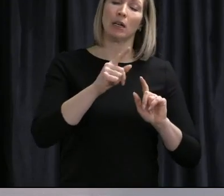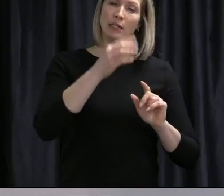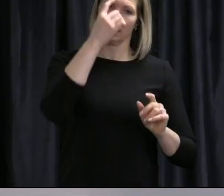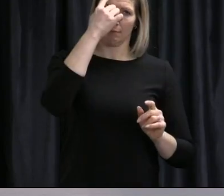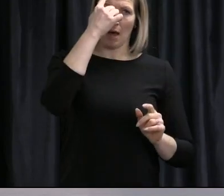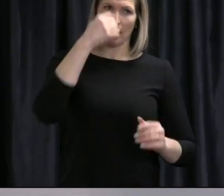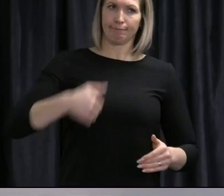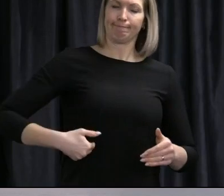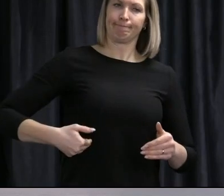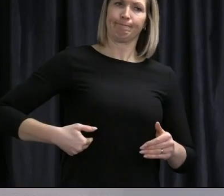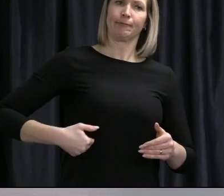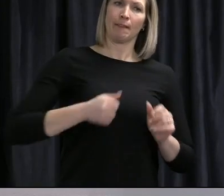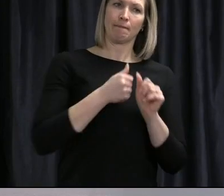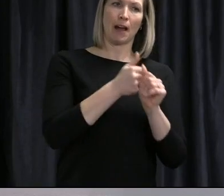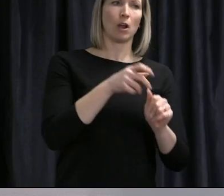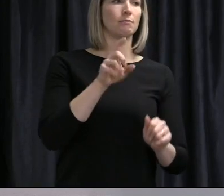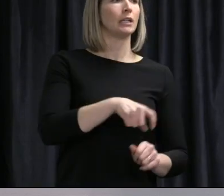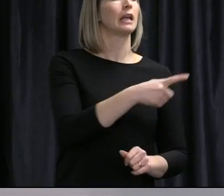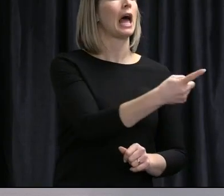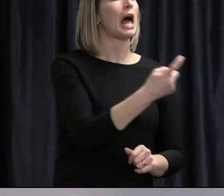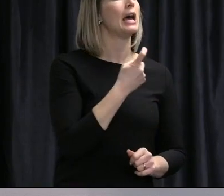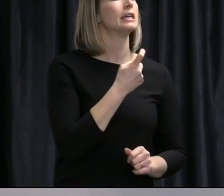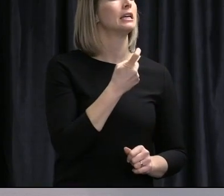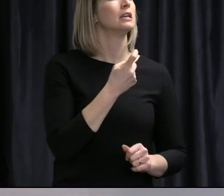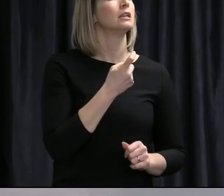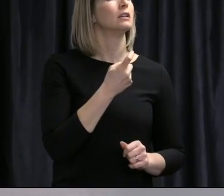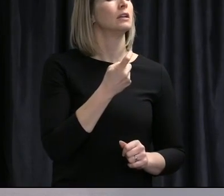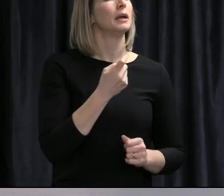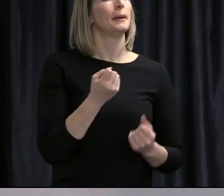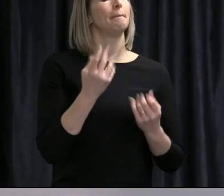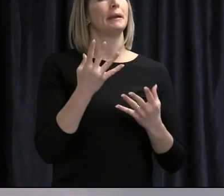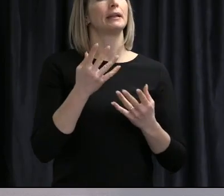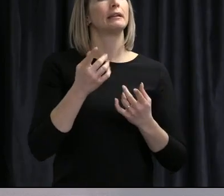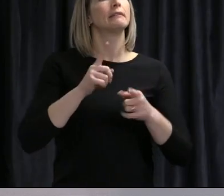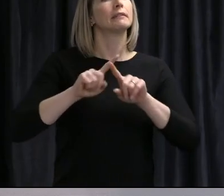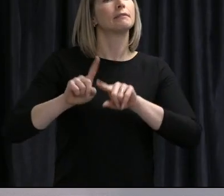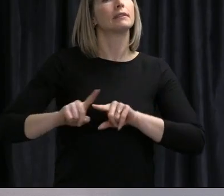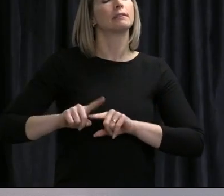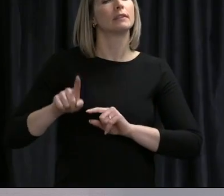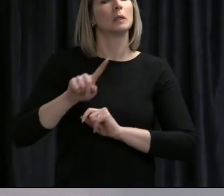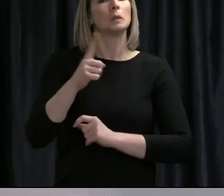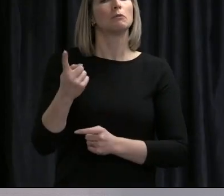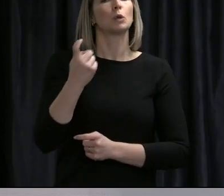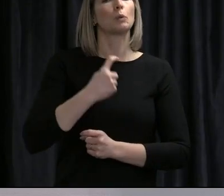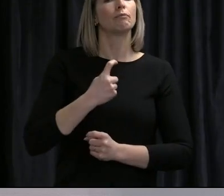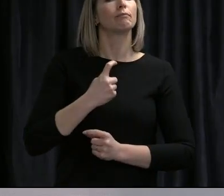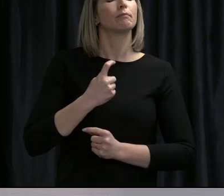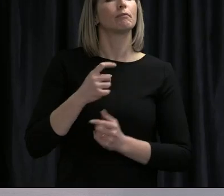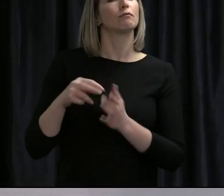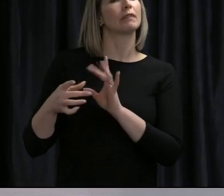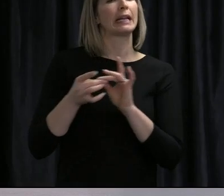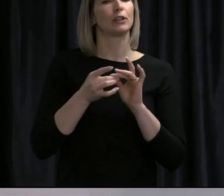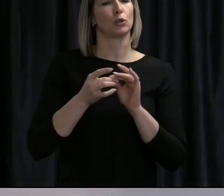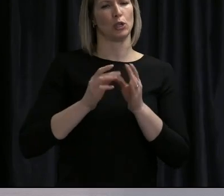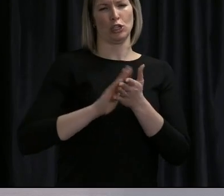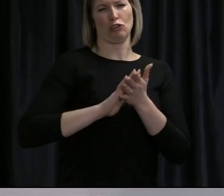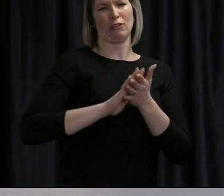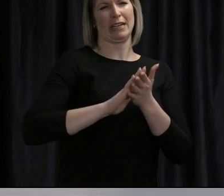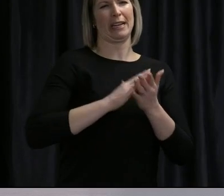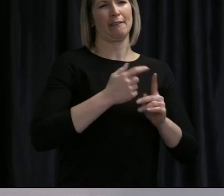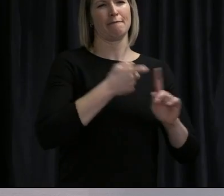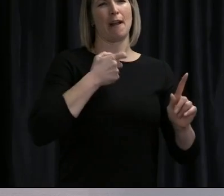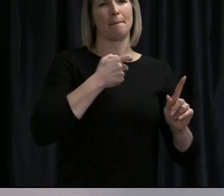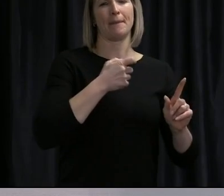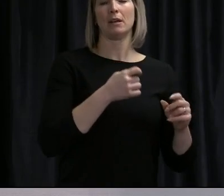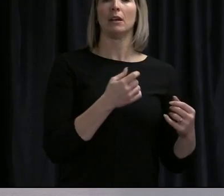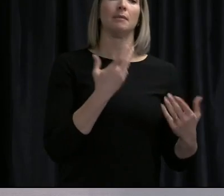Just a bit further to that, there's been lots of concerns around these screening and the screening issues. So these people who are traveling back from Florida, a lot of these people are